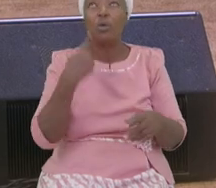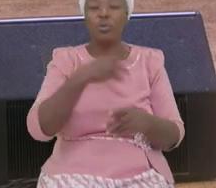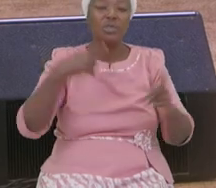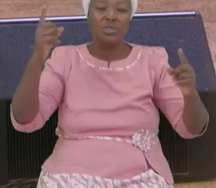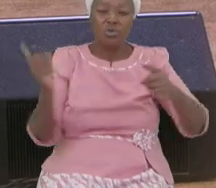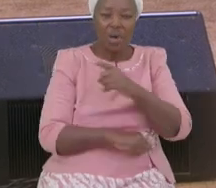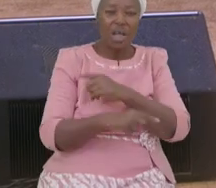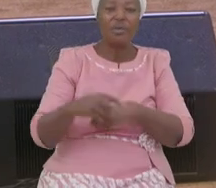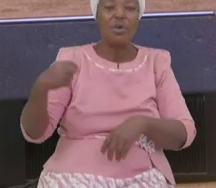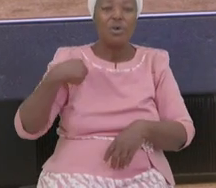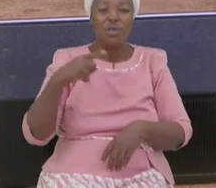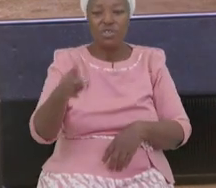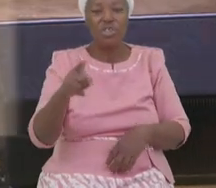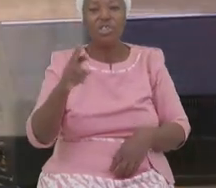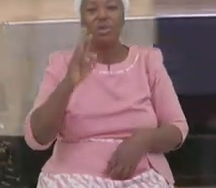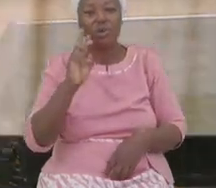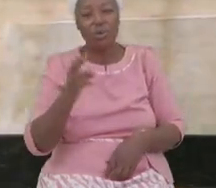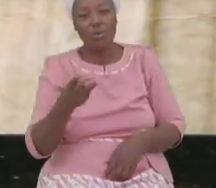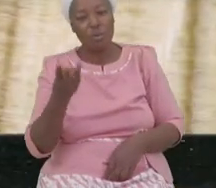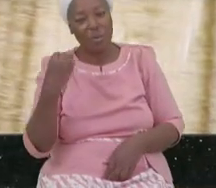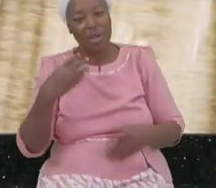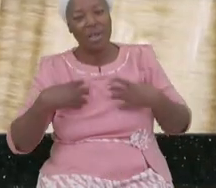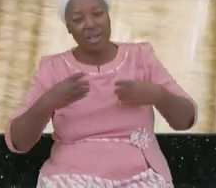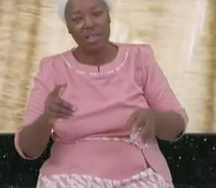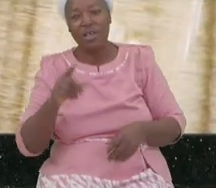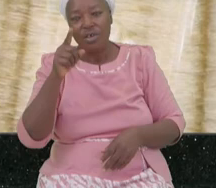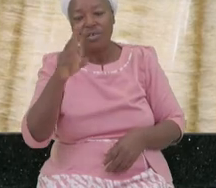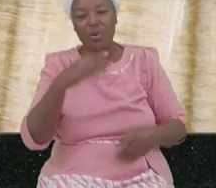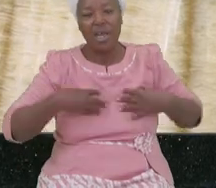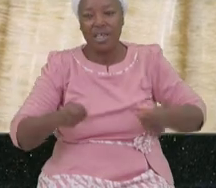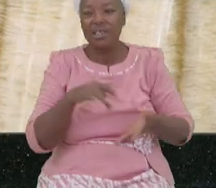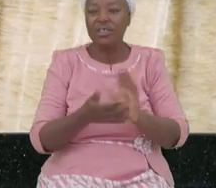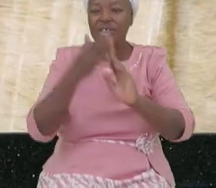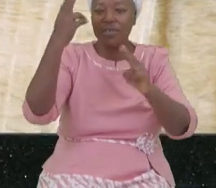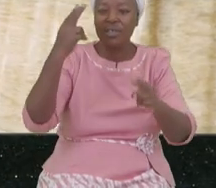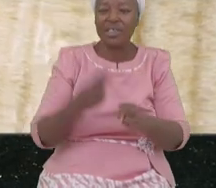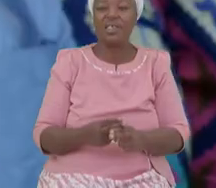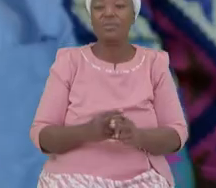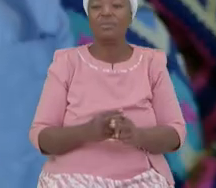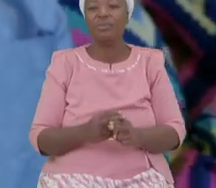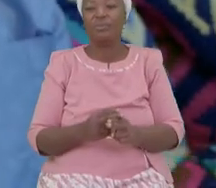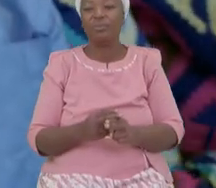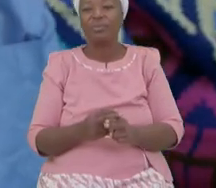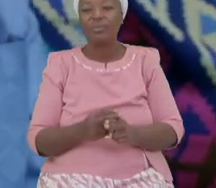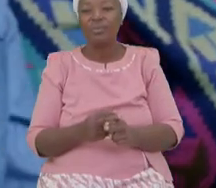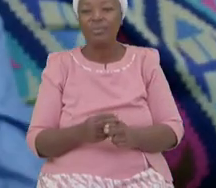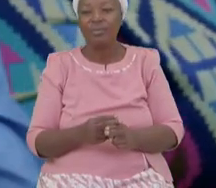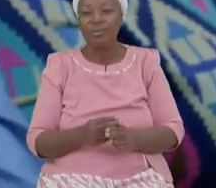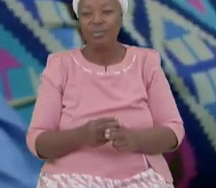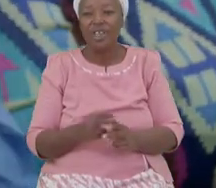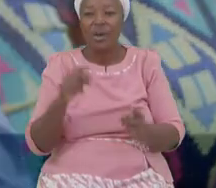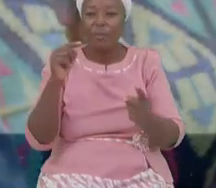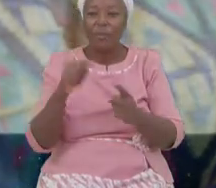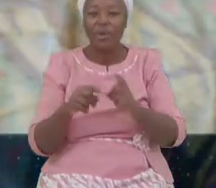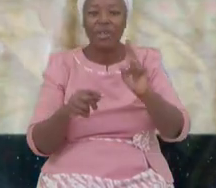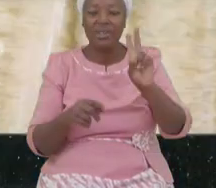ye were healed. You are healed in Jesus' name. Point number